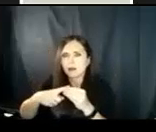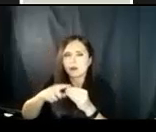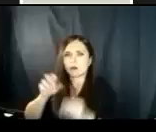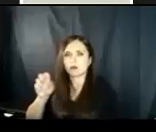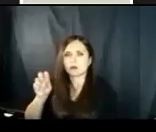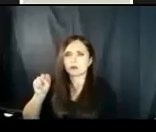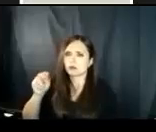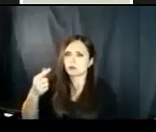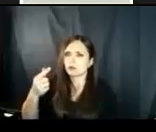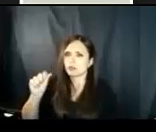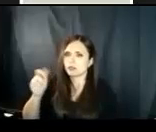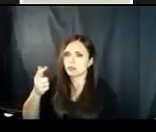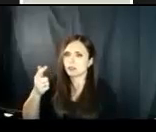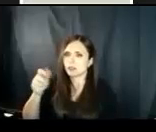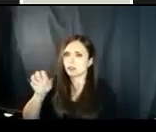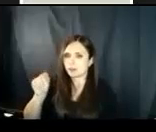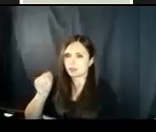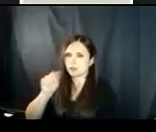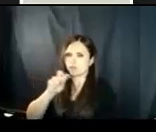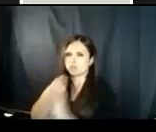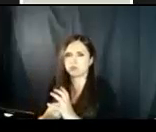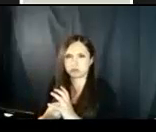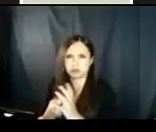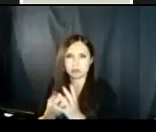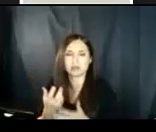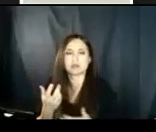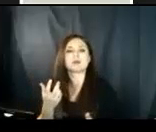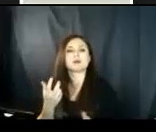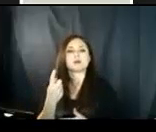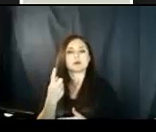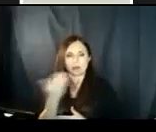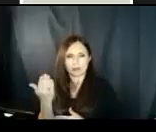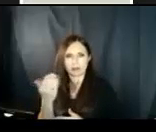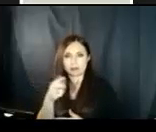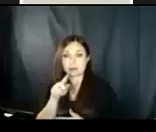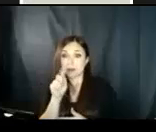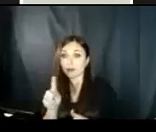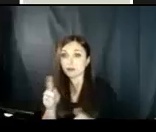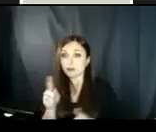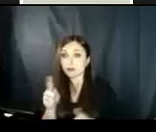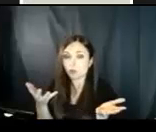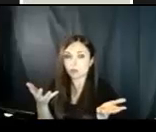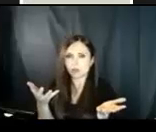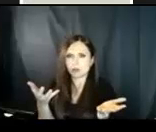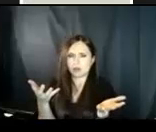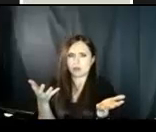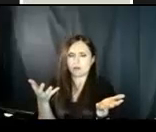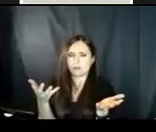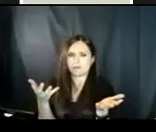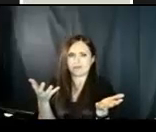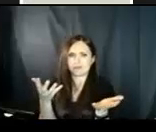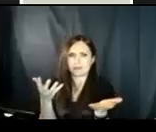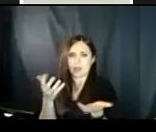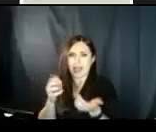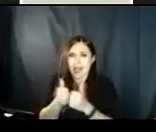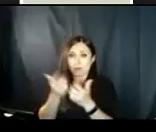I say engagement, one of the things that I ask is, how do you want to engage? So I want to